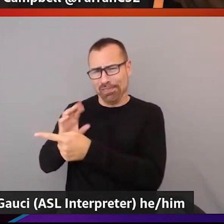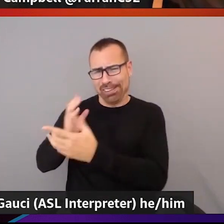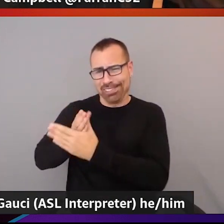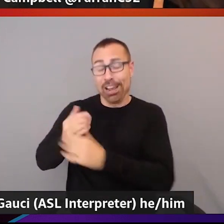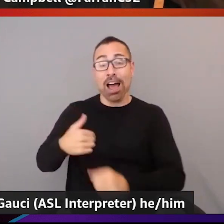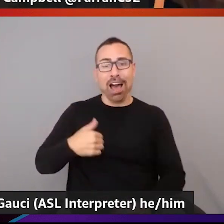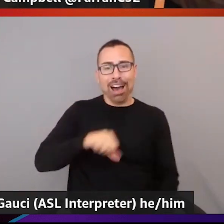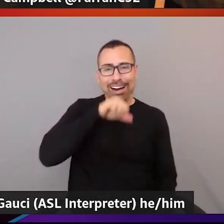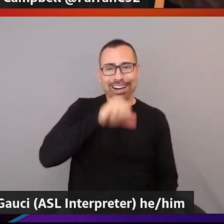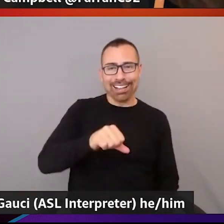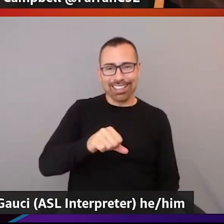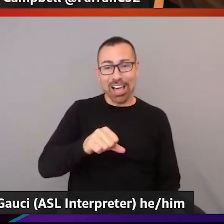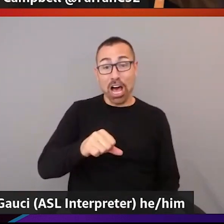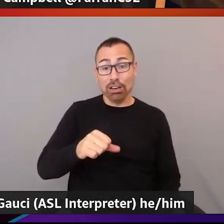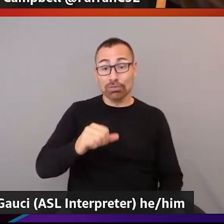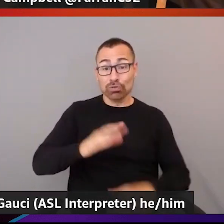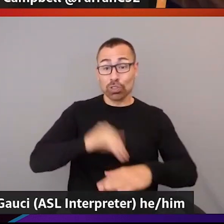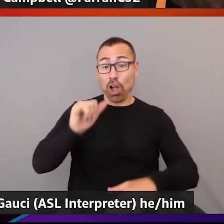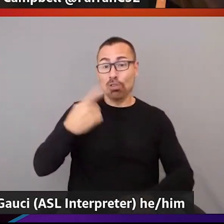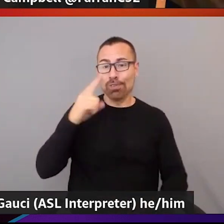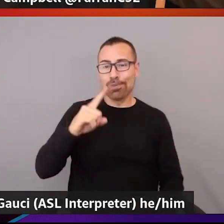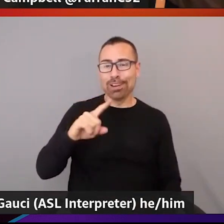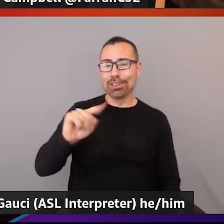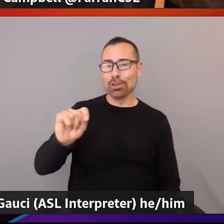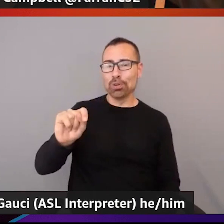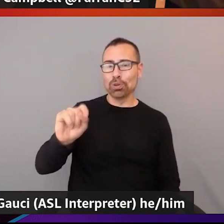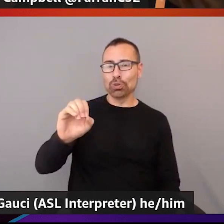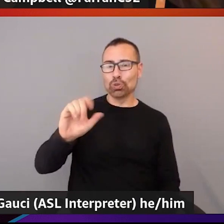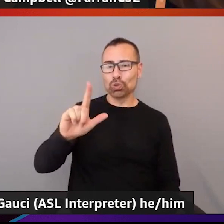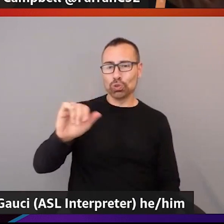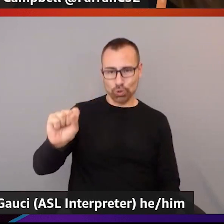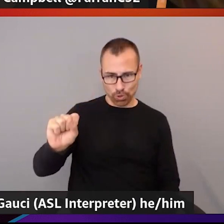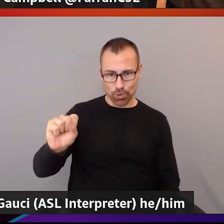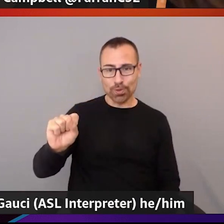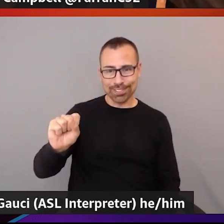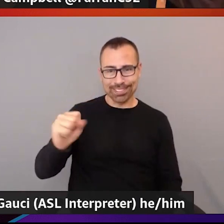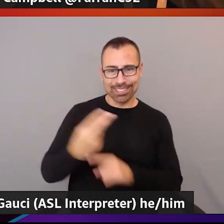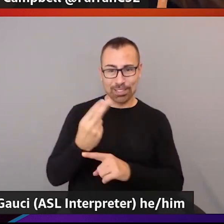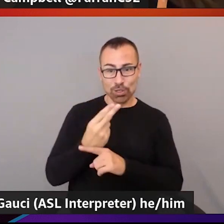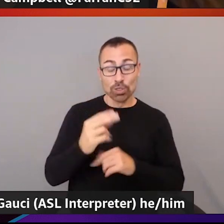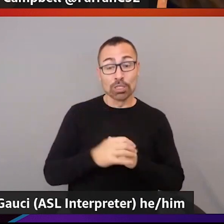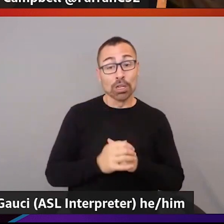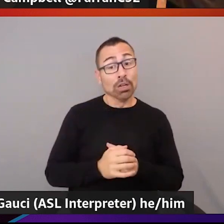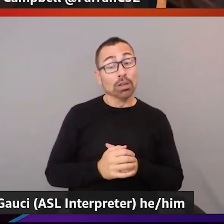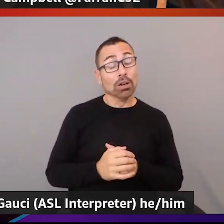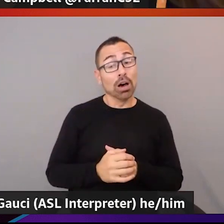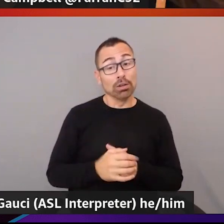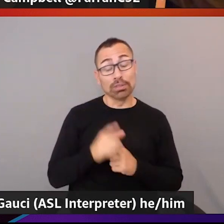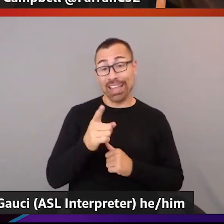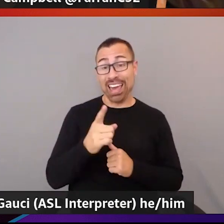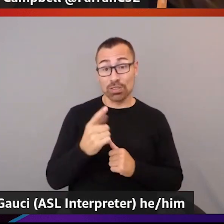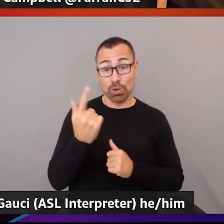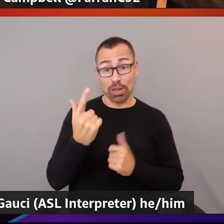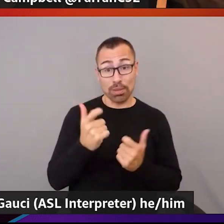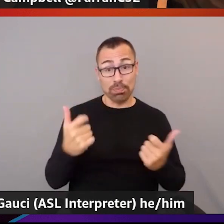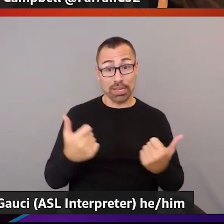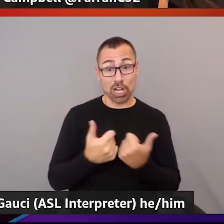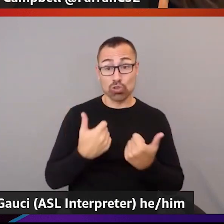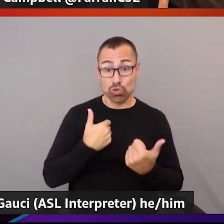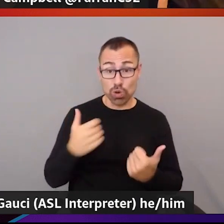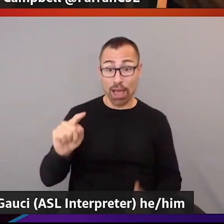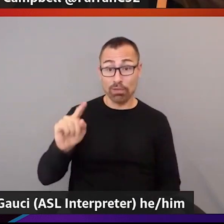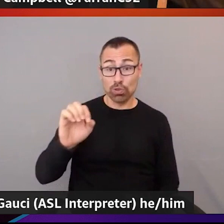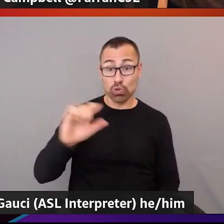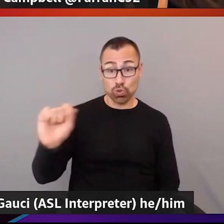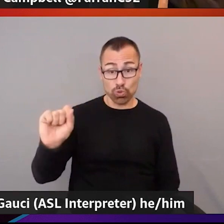out to tooling. I mean, that's honestly one of the biggest challenges a lot of the time is you've got a set of tooling that you